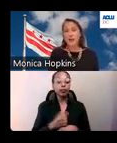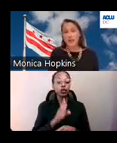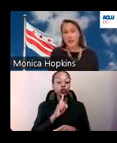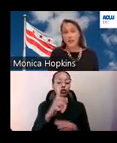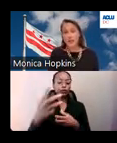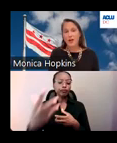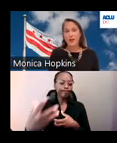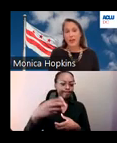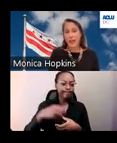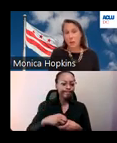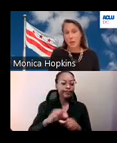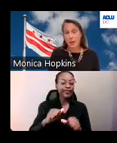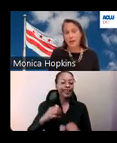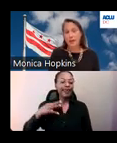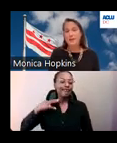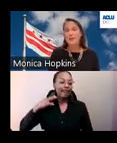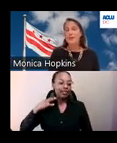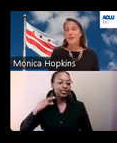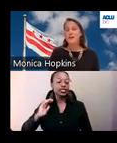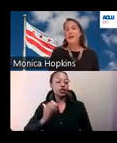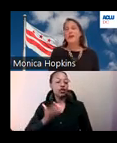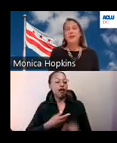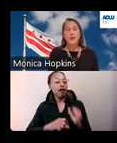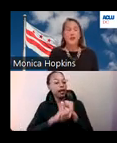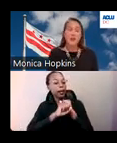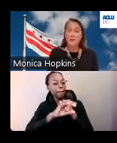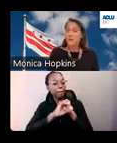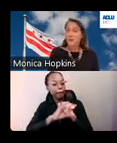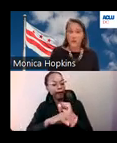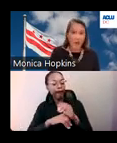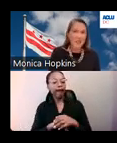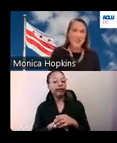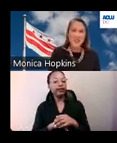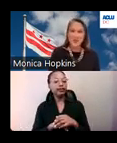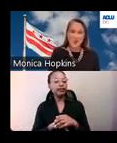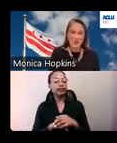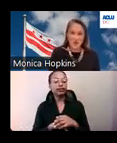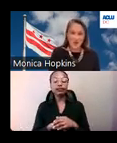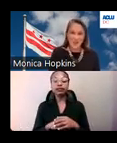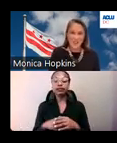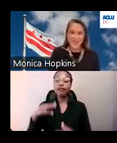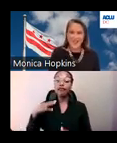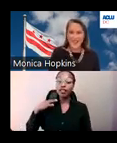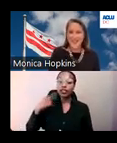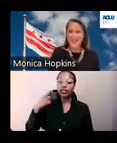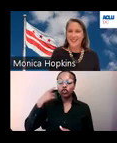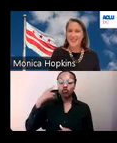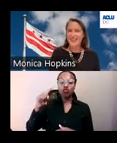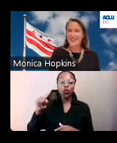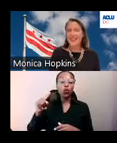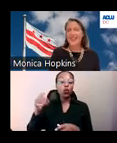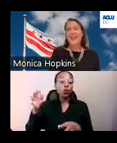to volunteer on our campaigns, to volunteer for Courtwatch DC.